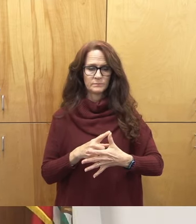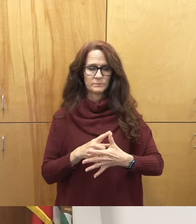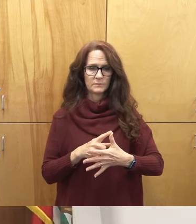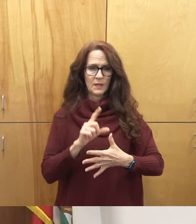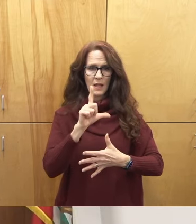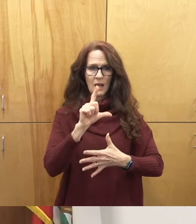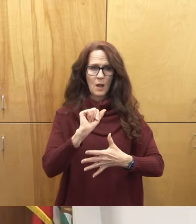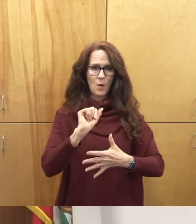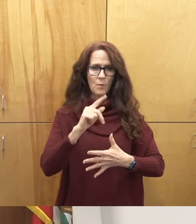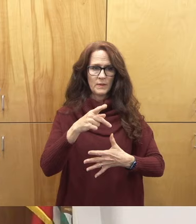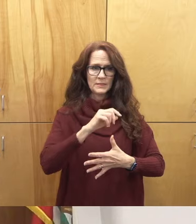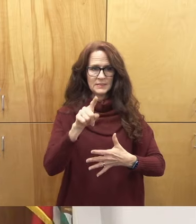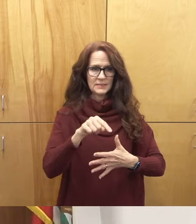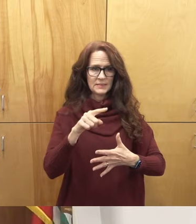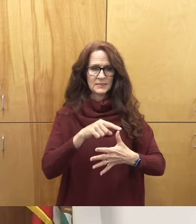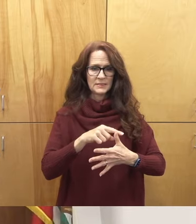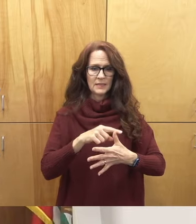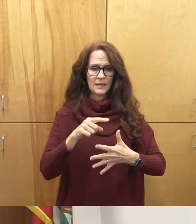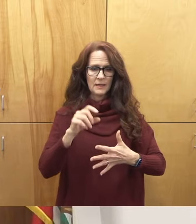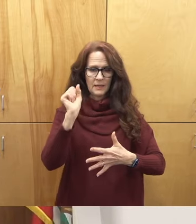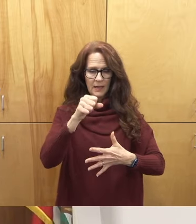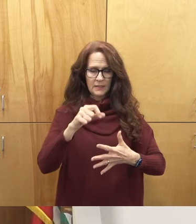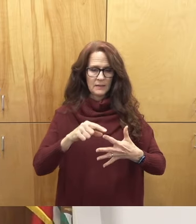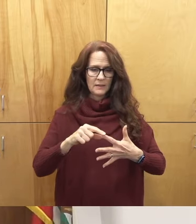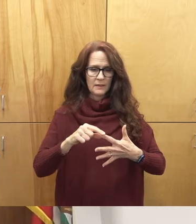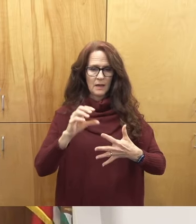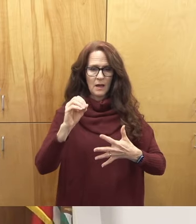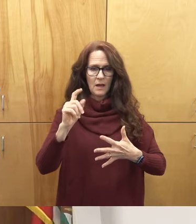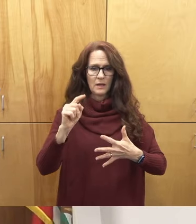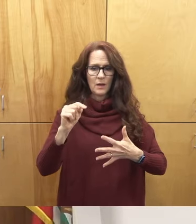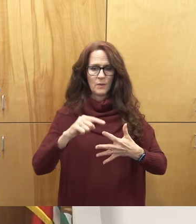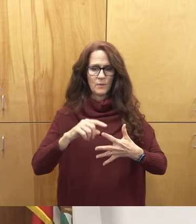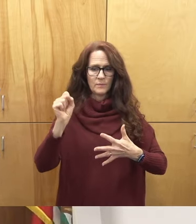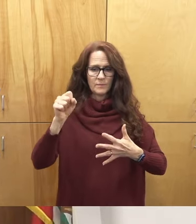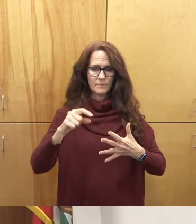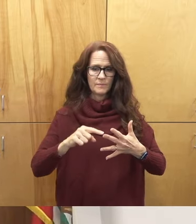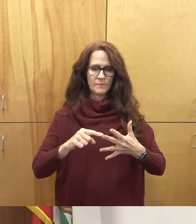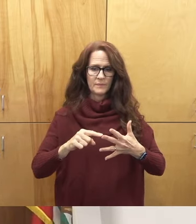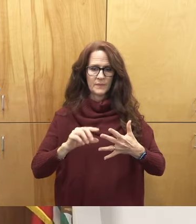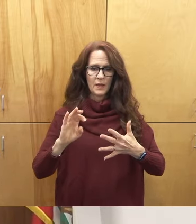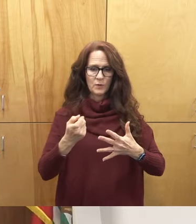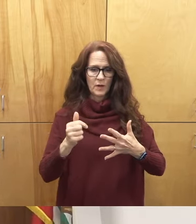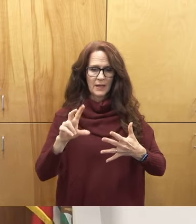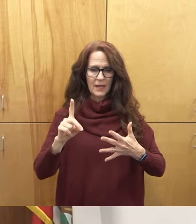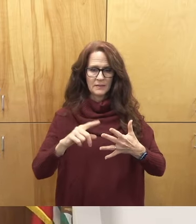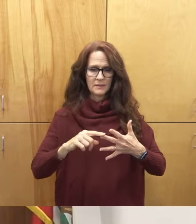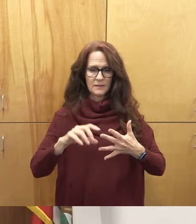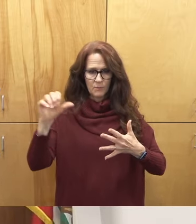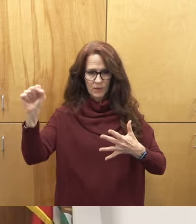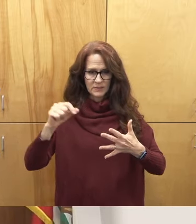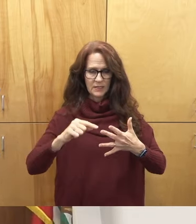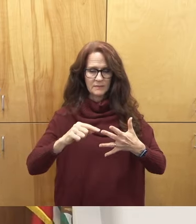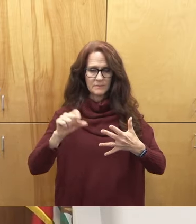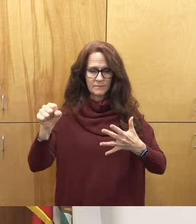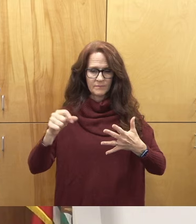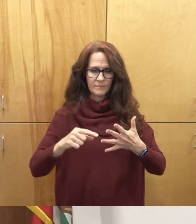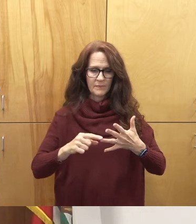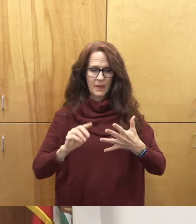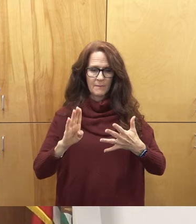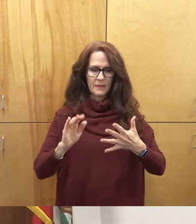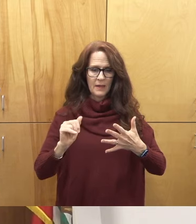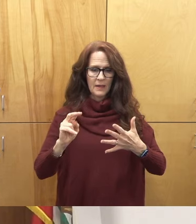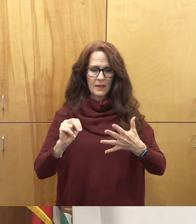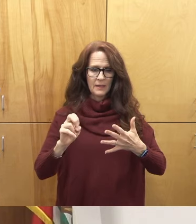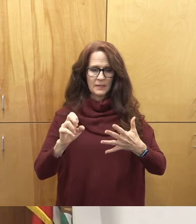Member Lopez? Aye. Member Otto? Aye. President Craighead? Aye. Member Benitez?